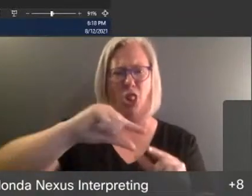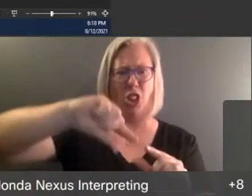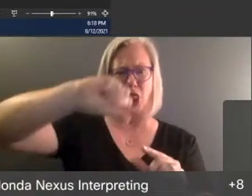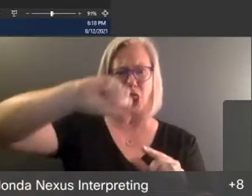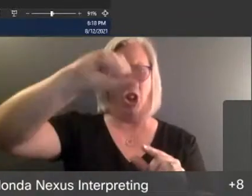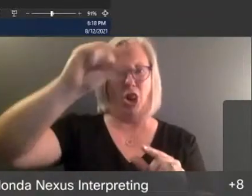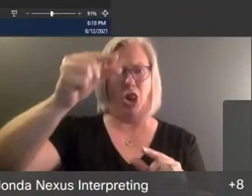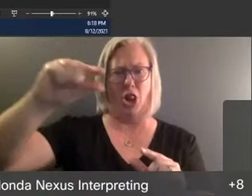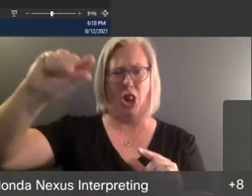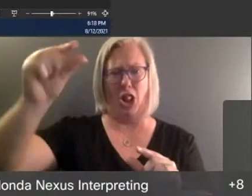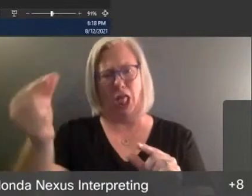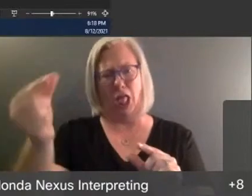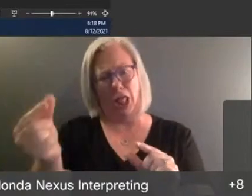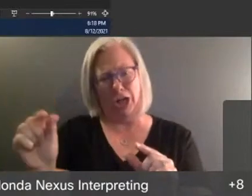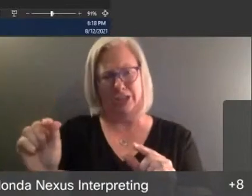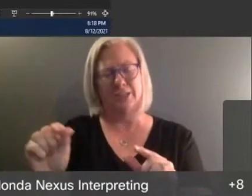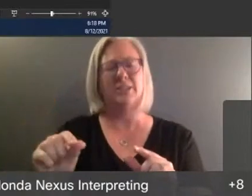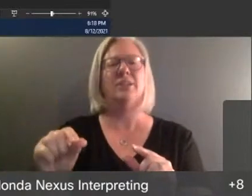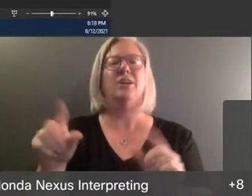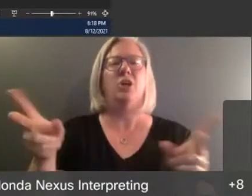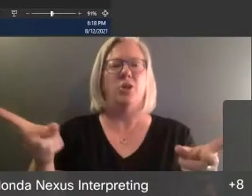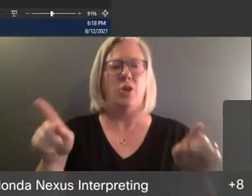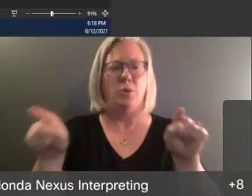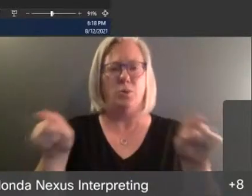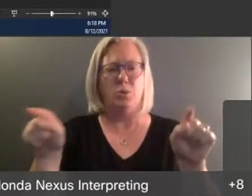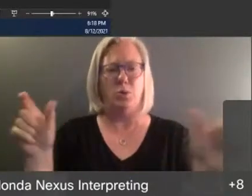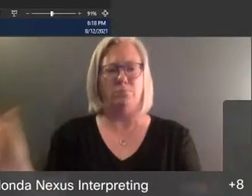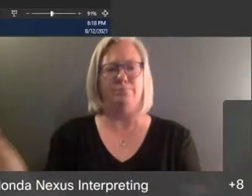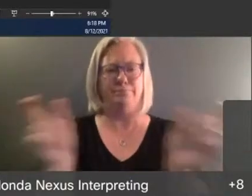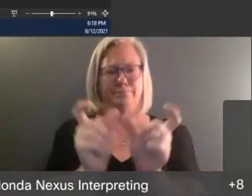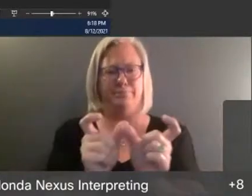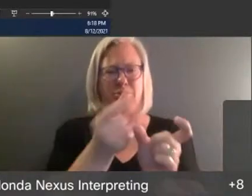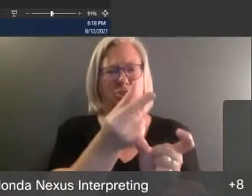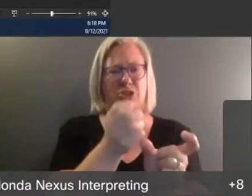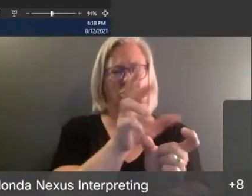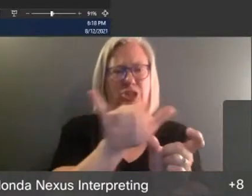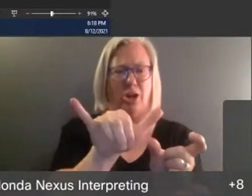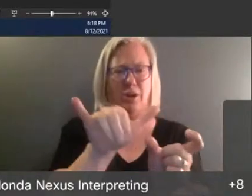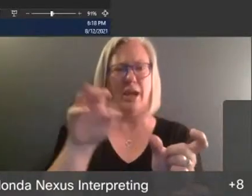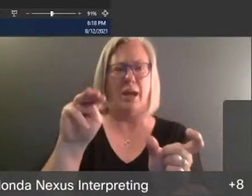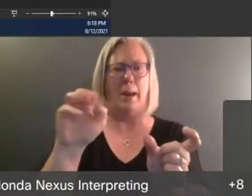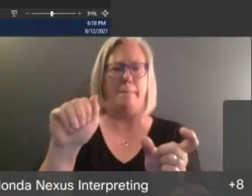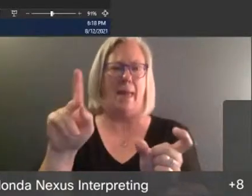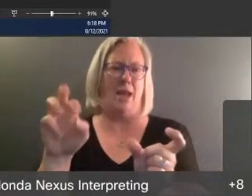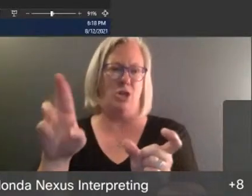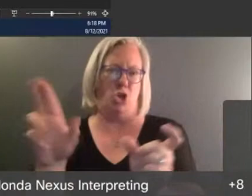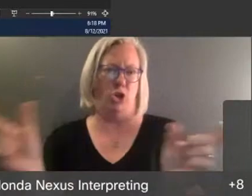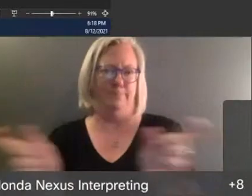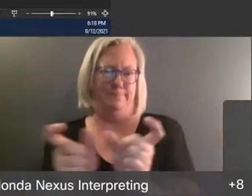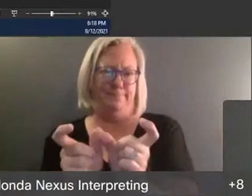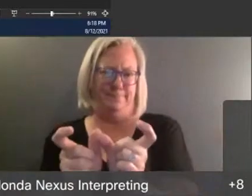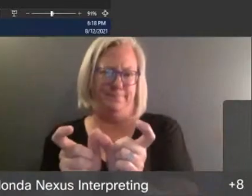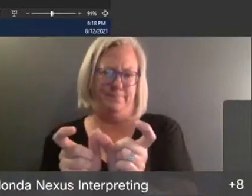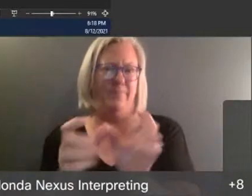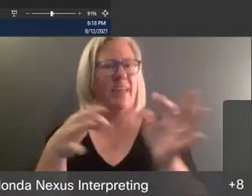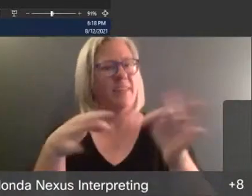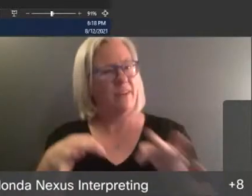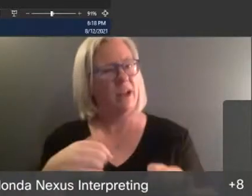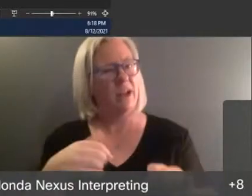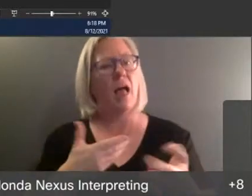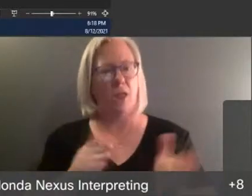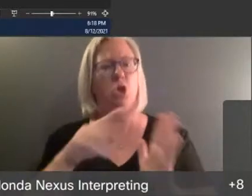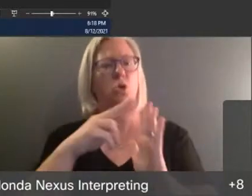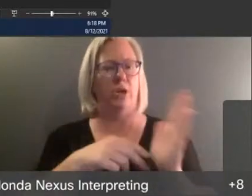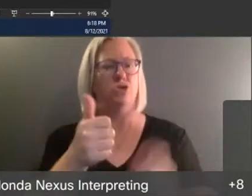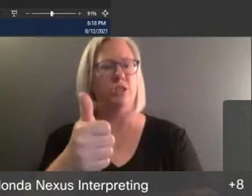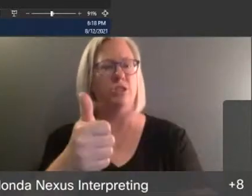words were merged into gerrymander. And the definition of gerrymandering, I'll let you read that yourself.